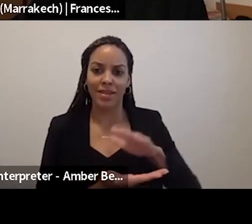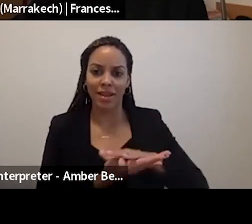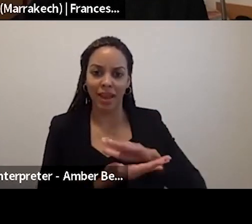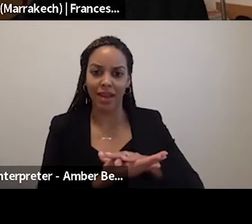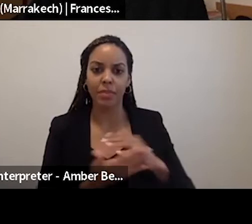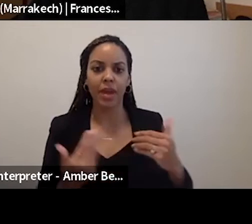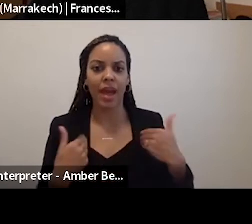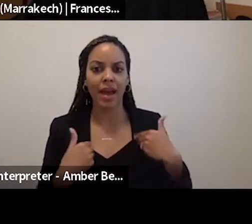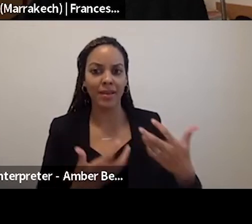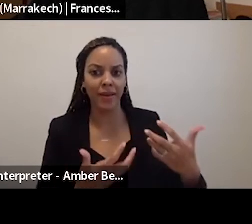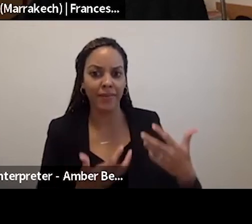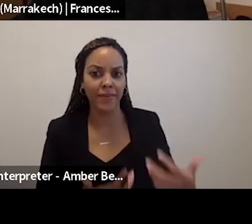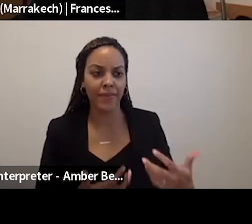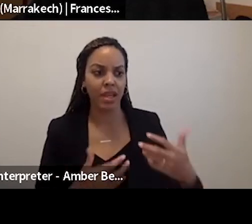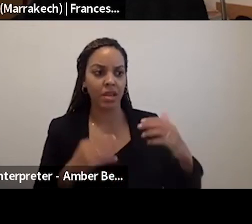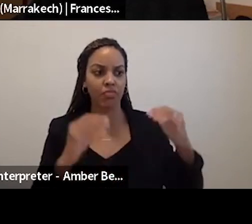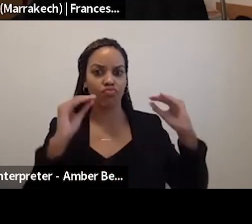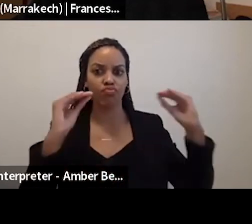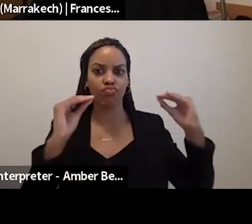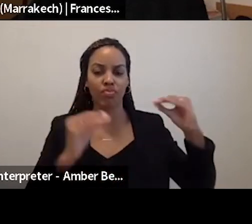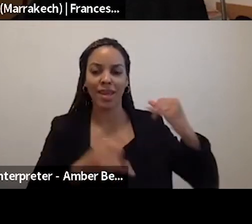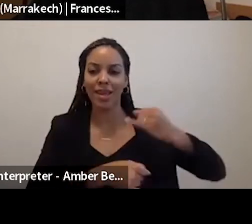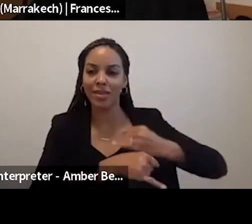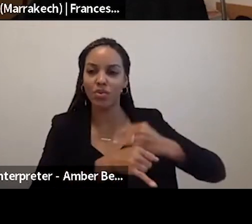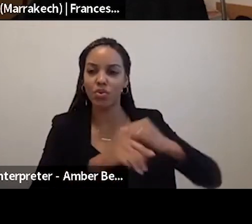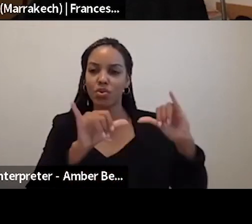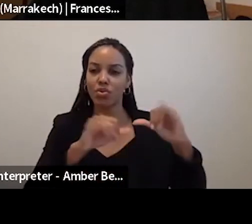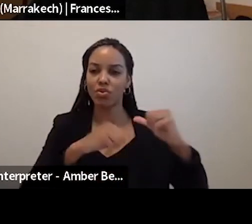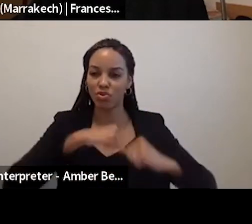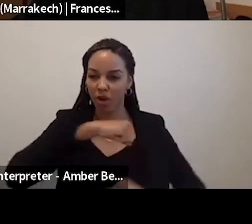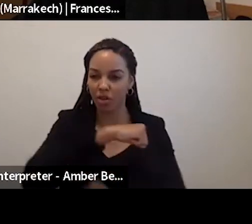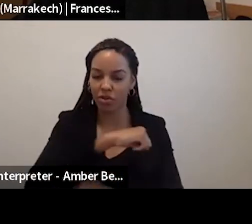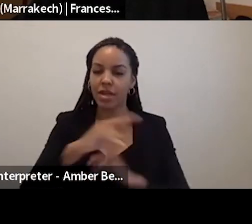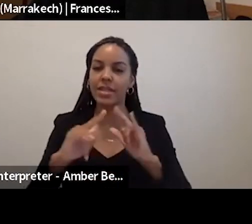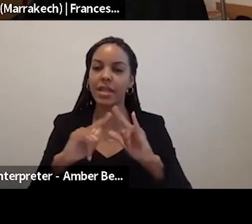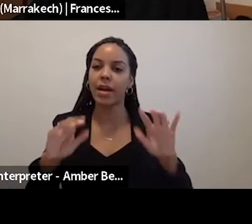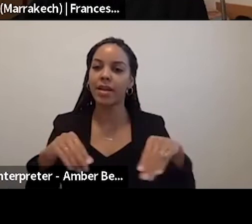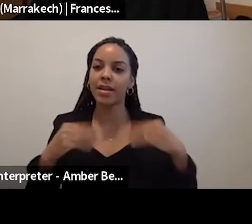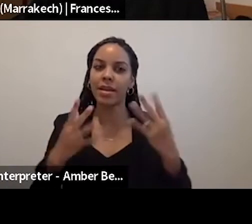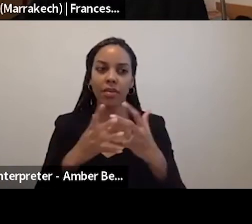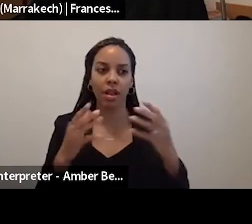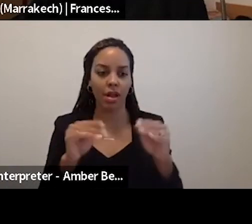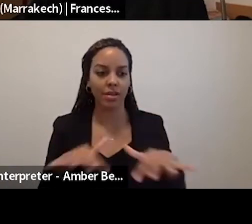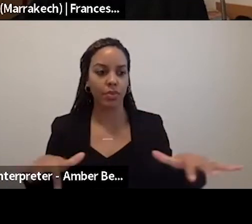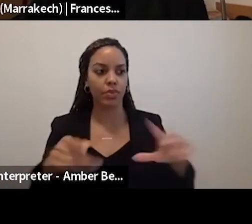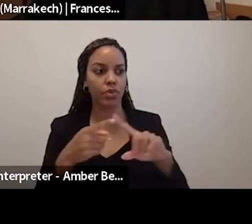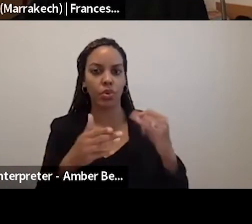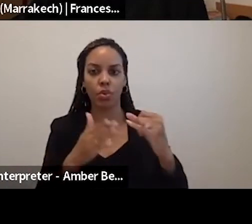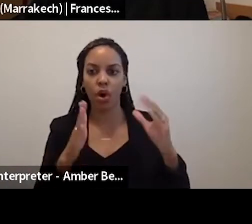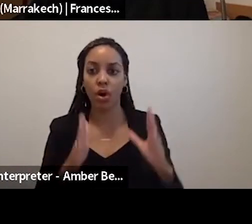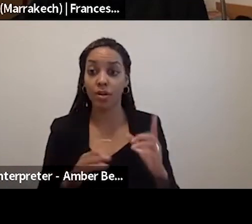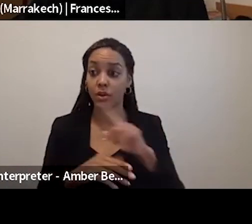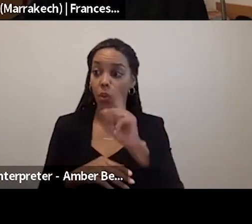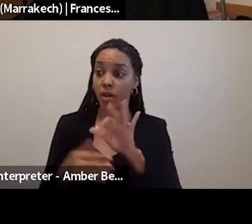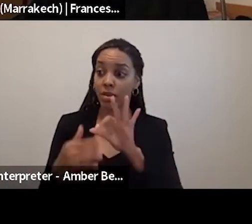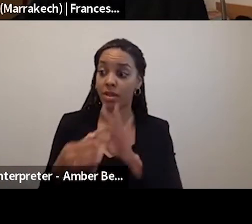institutional structure in a way. At the same time, it gives a lot of space to artists. And I think that question of trust or the point